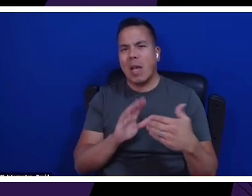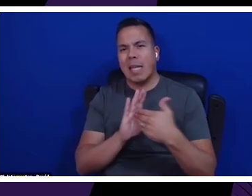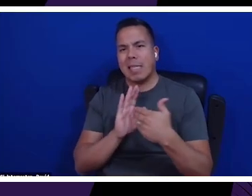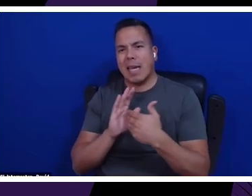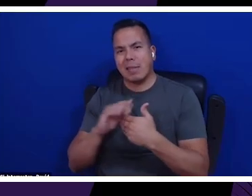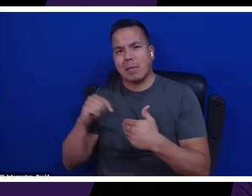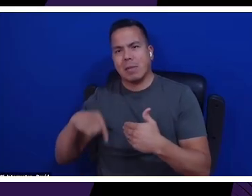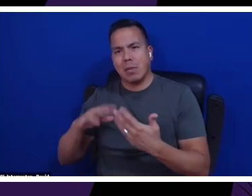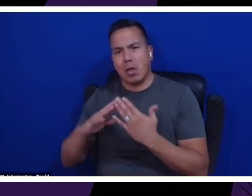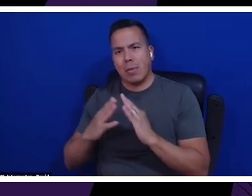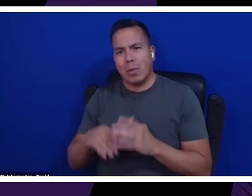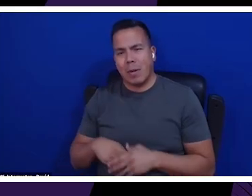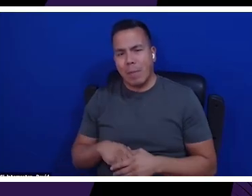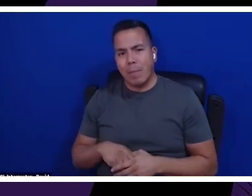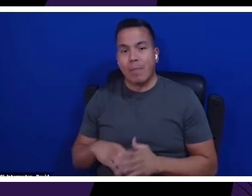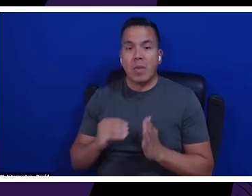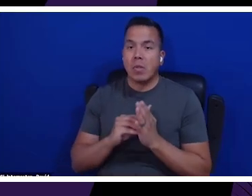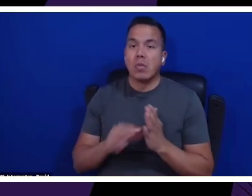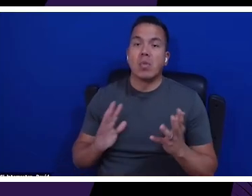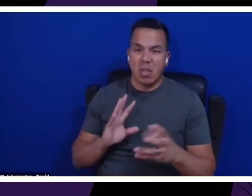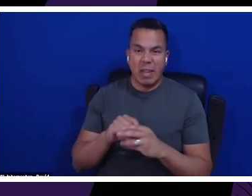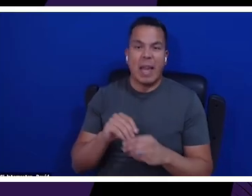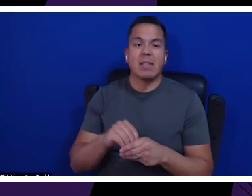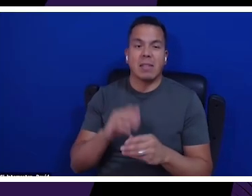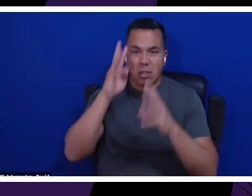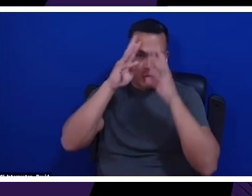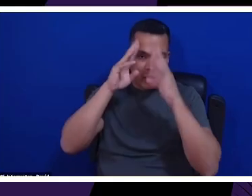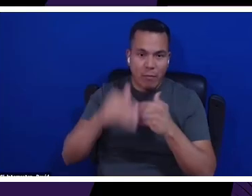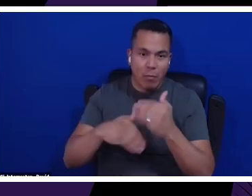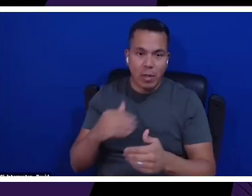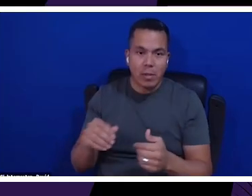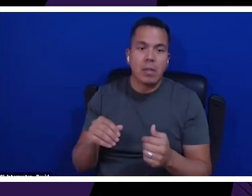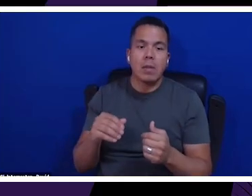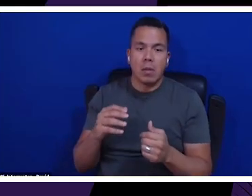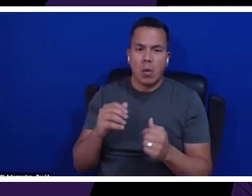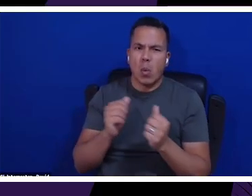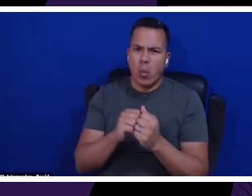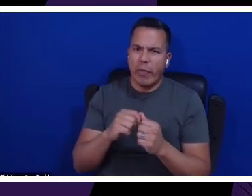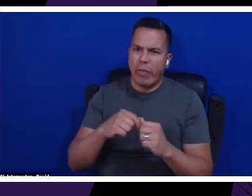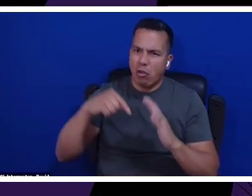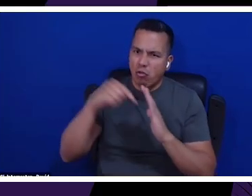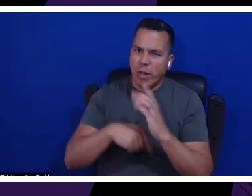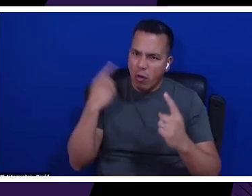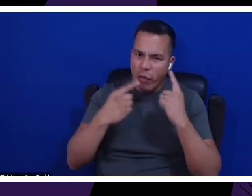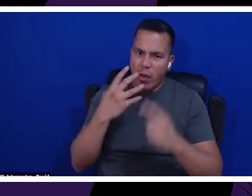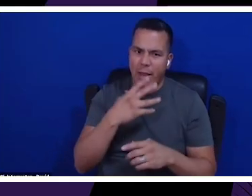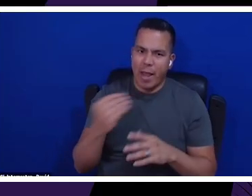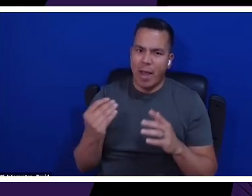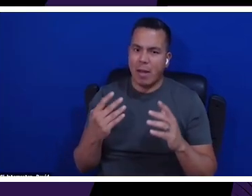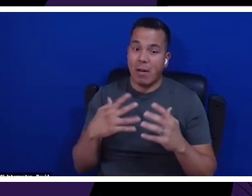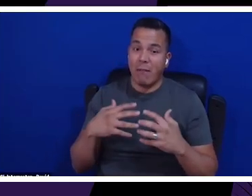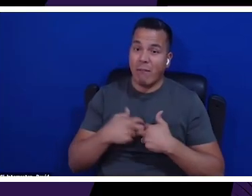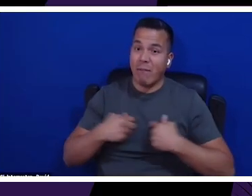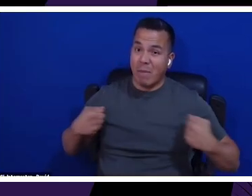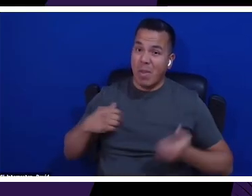community. The students have engaged in a creative process with critical thought and vulnerability, as they have crafted the script to reflect their personal